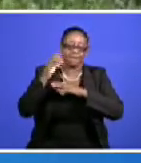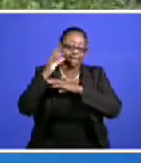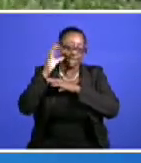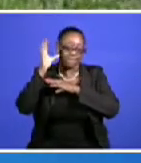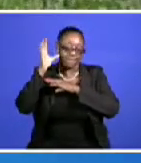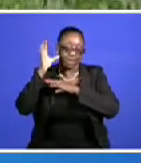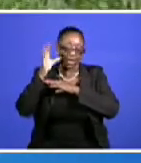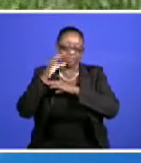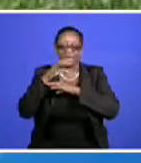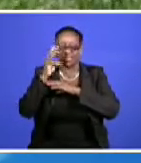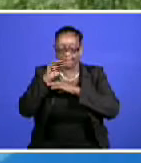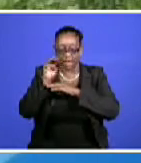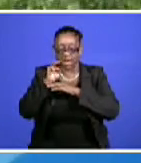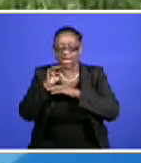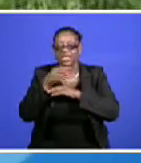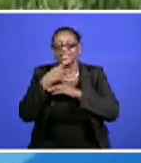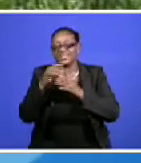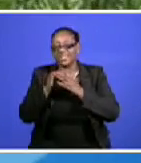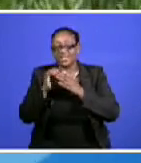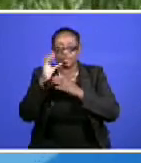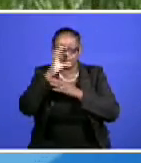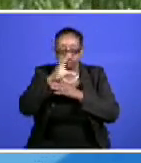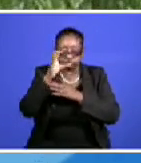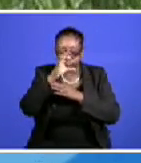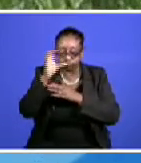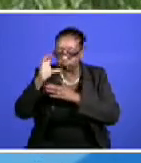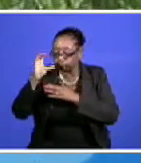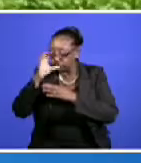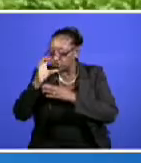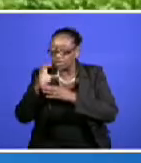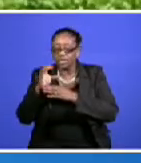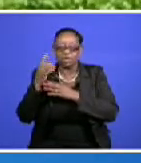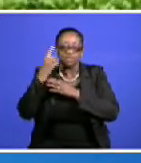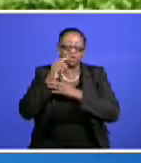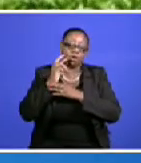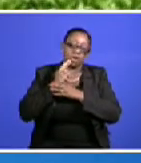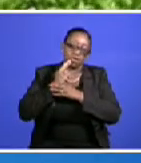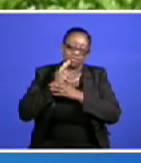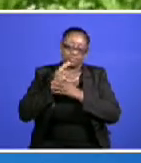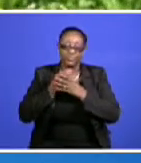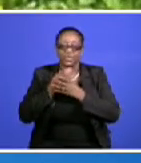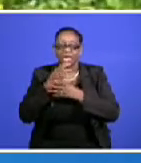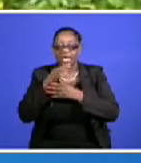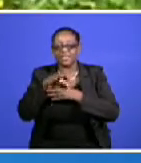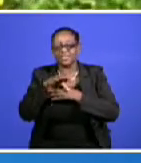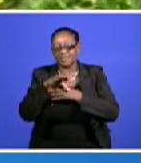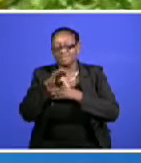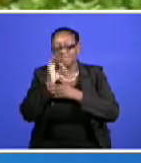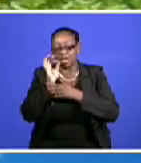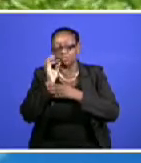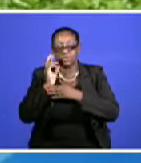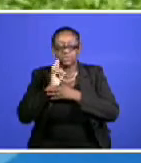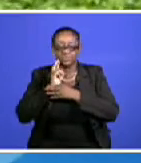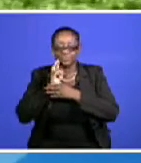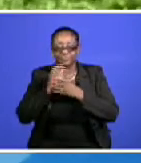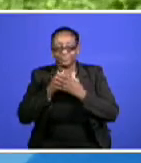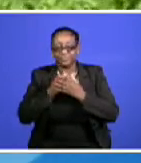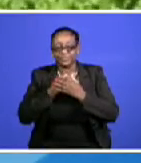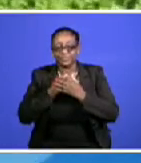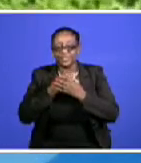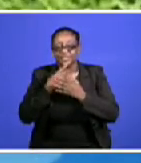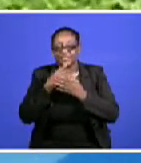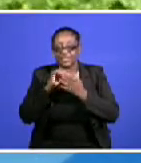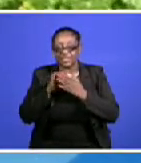Monday. Officers were combing the area at the time in search of Russell when they made the discovery. Well,